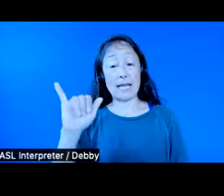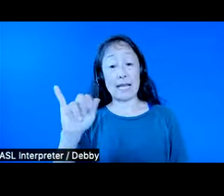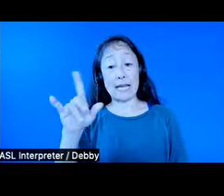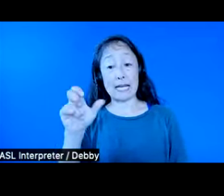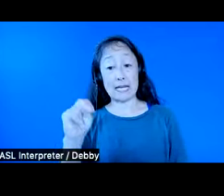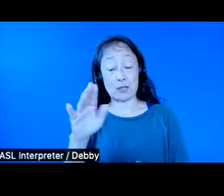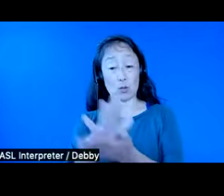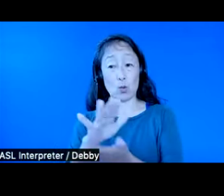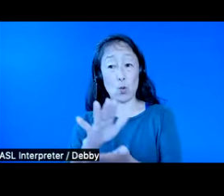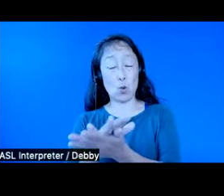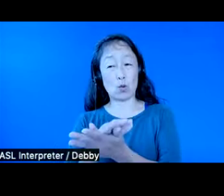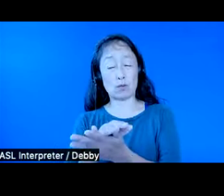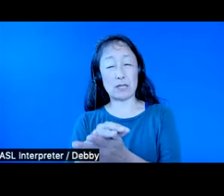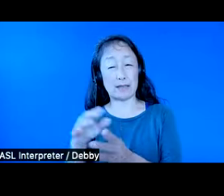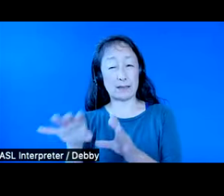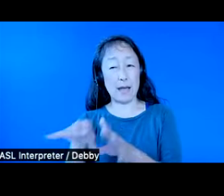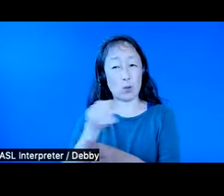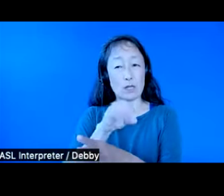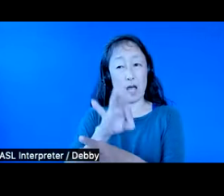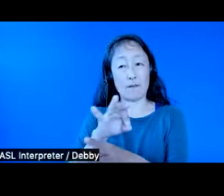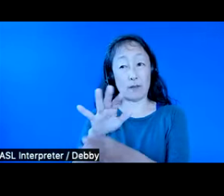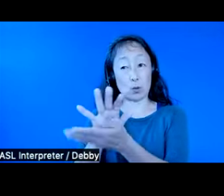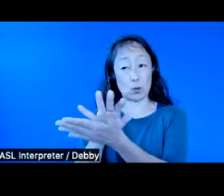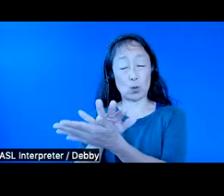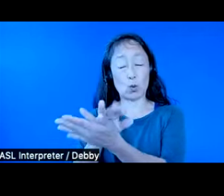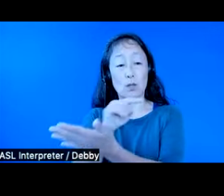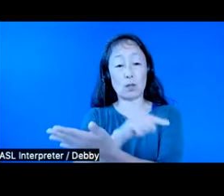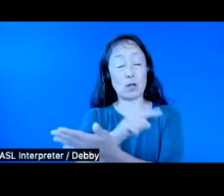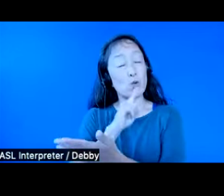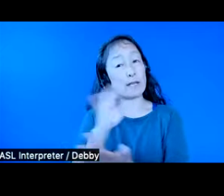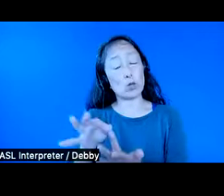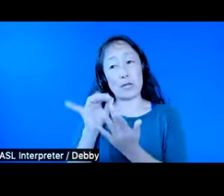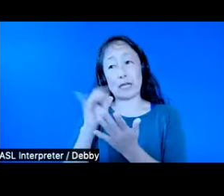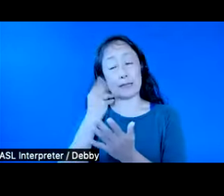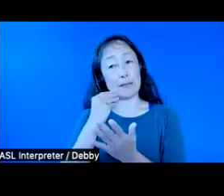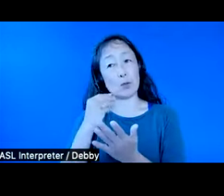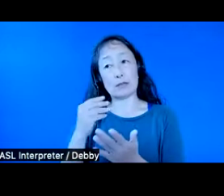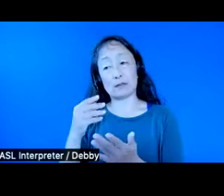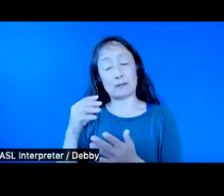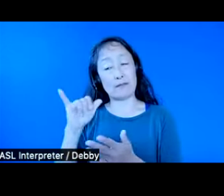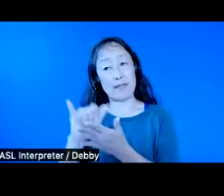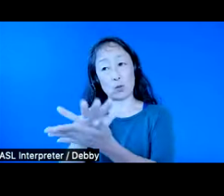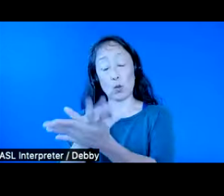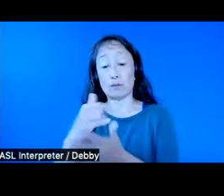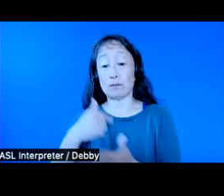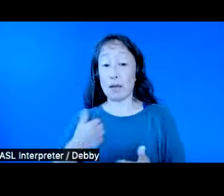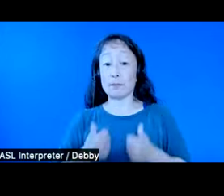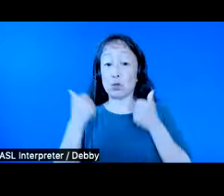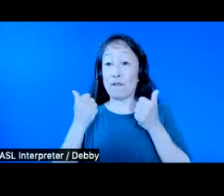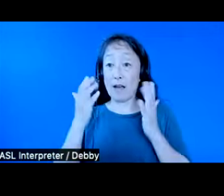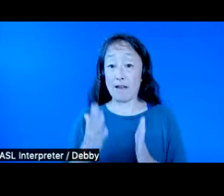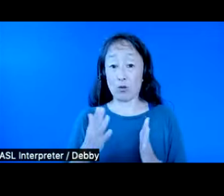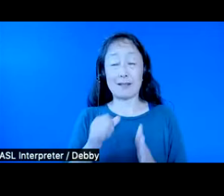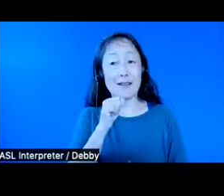school experience that was born out of Carlisle. I am a survivor advocate. I'm a survivor, not a